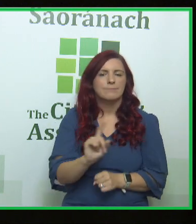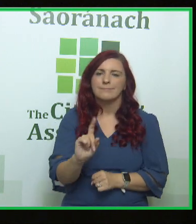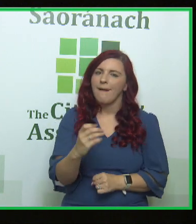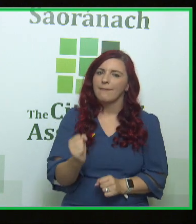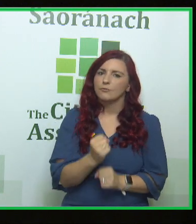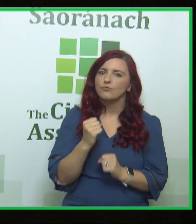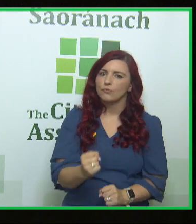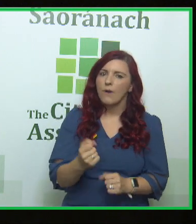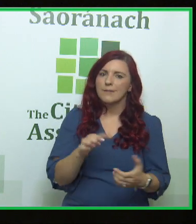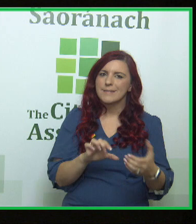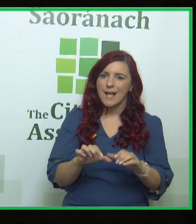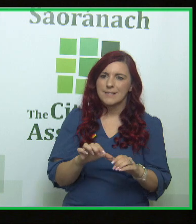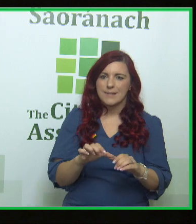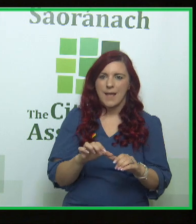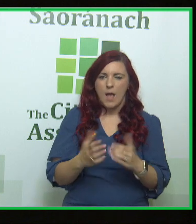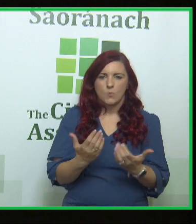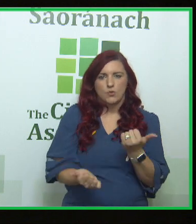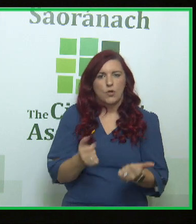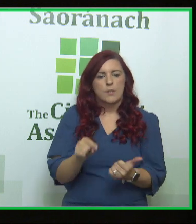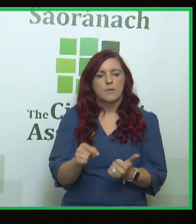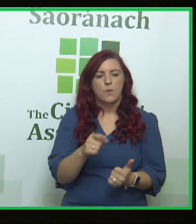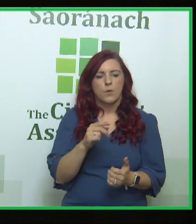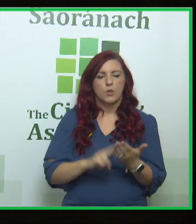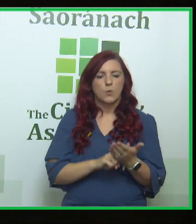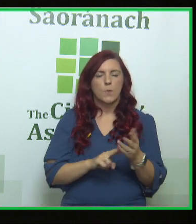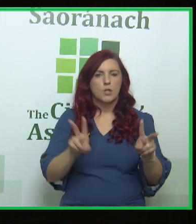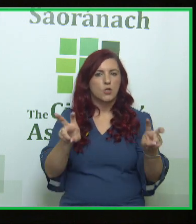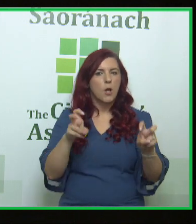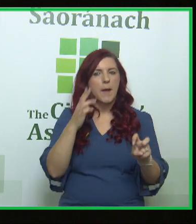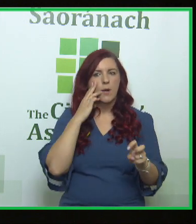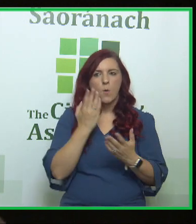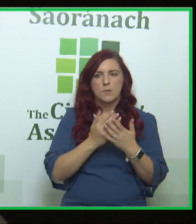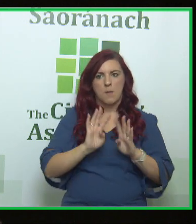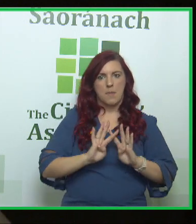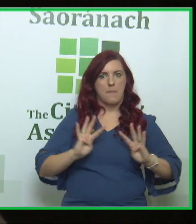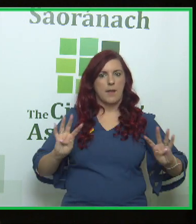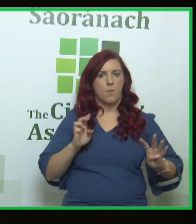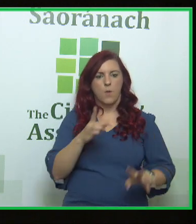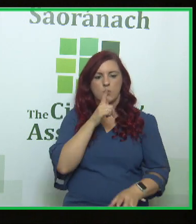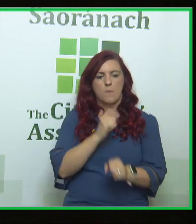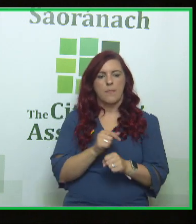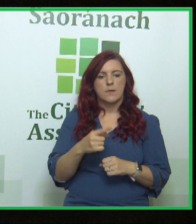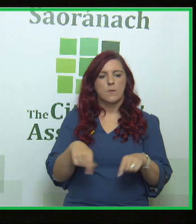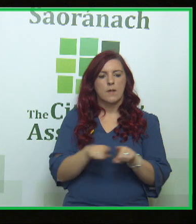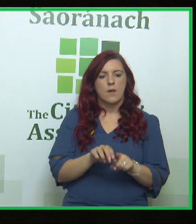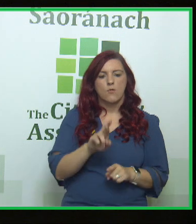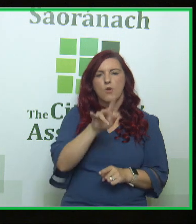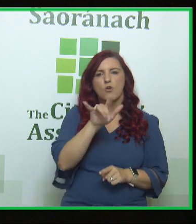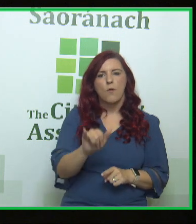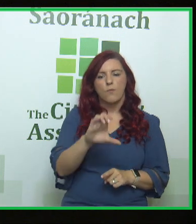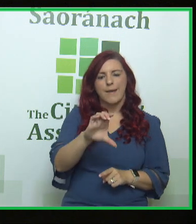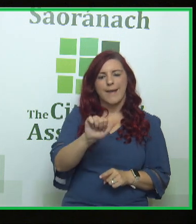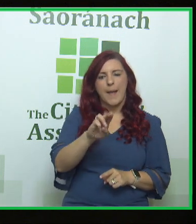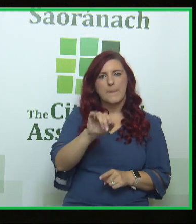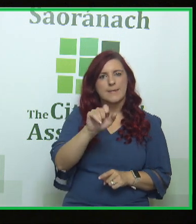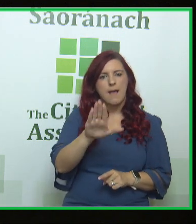science behind it. And we will refer to a term, and I know some of the panellists will, talking about recovery capital.